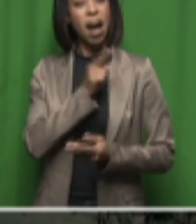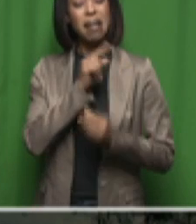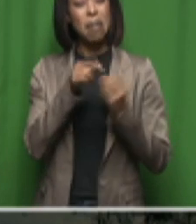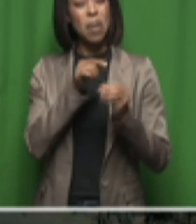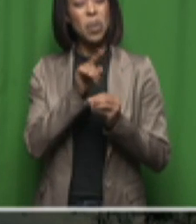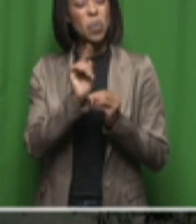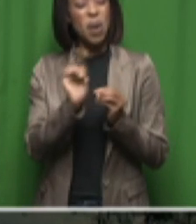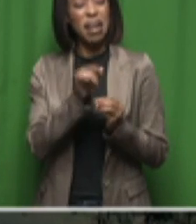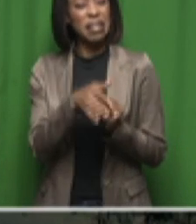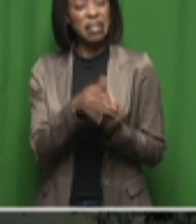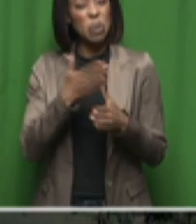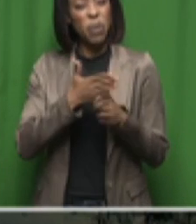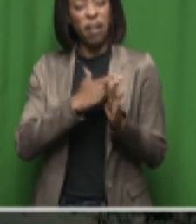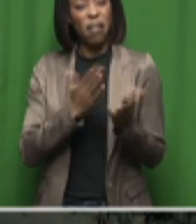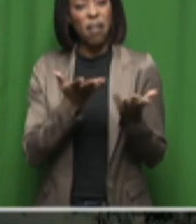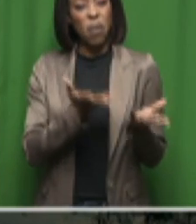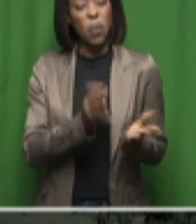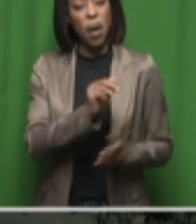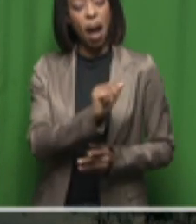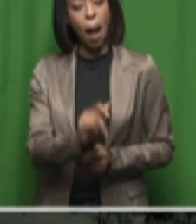work?